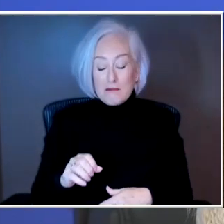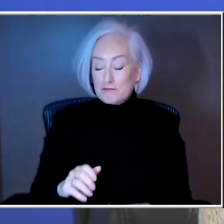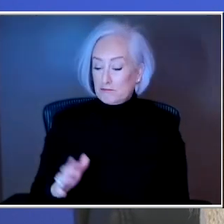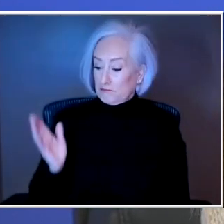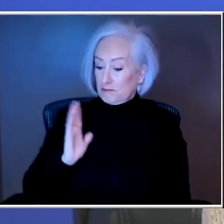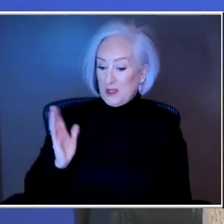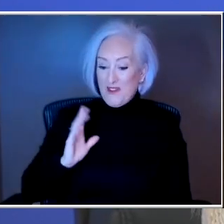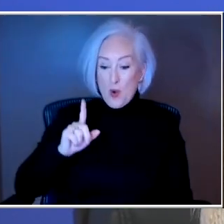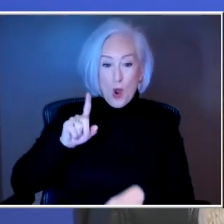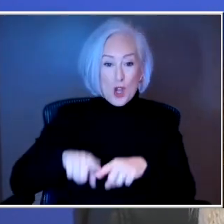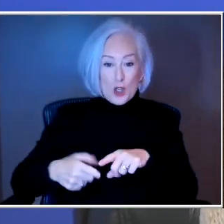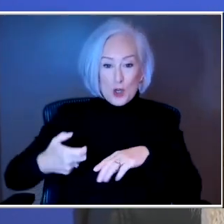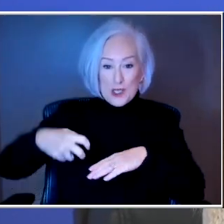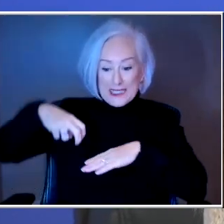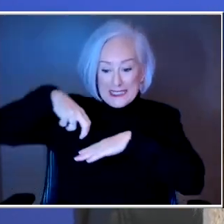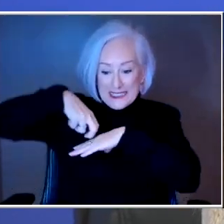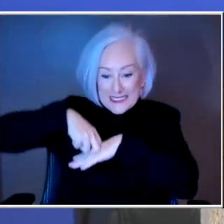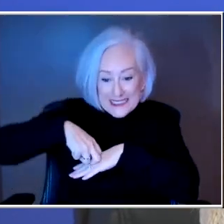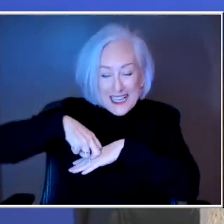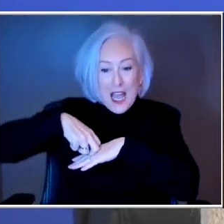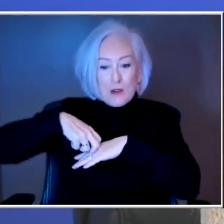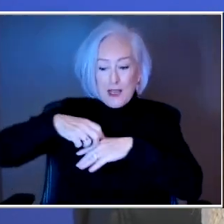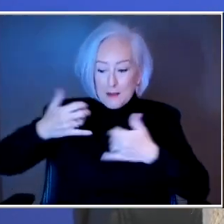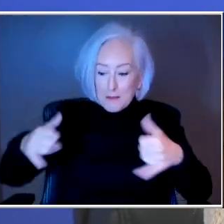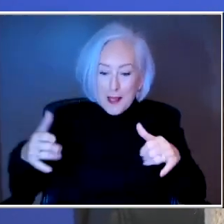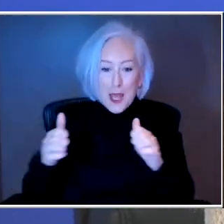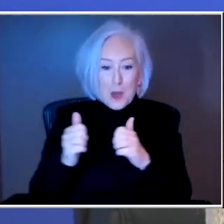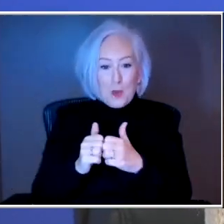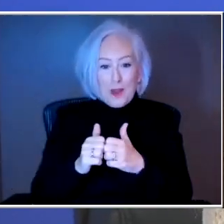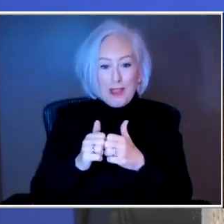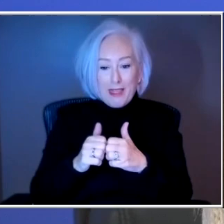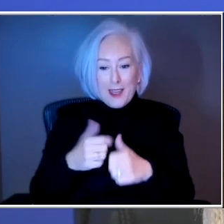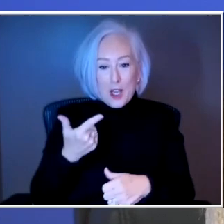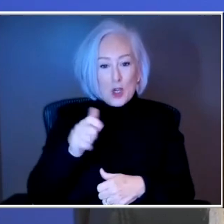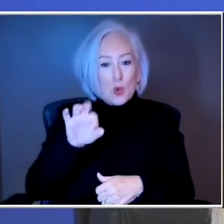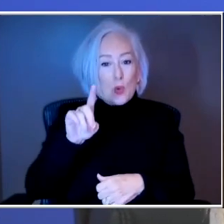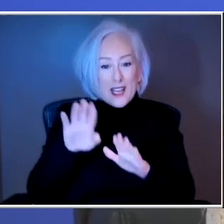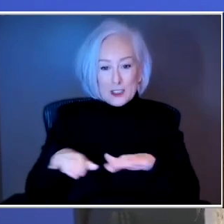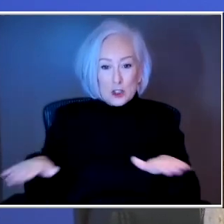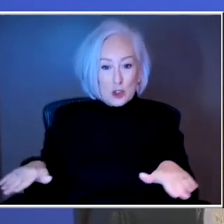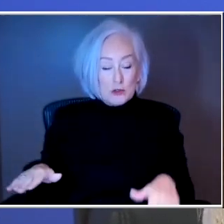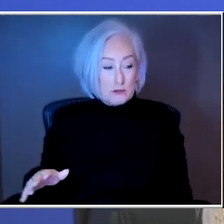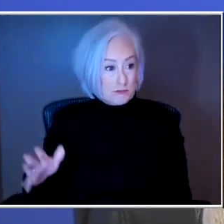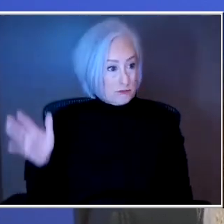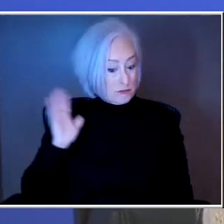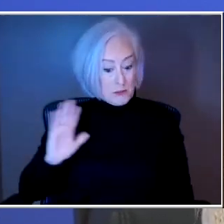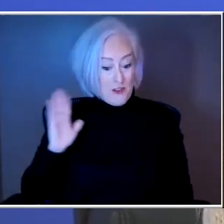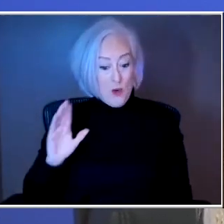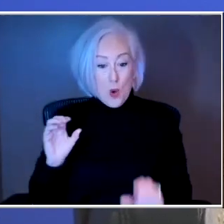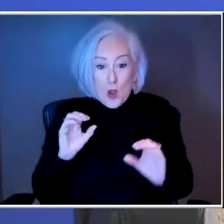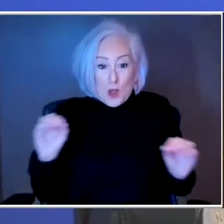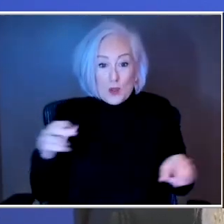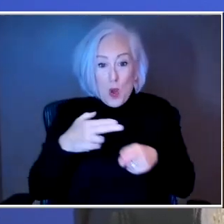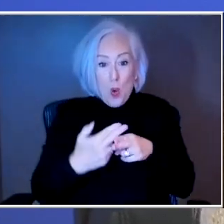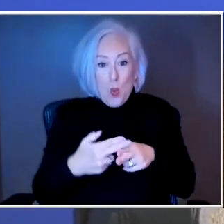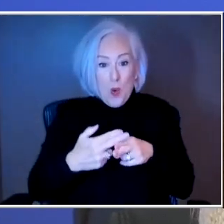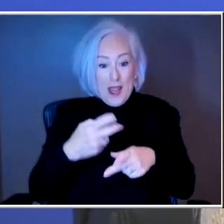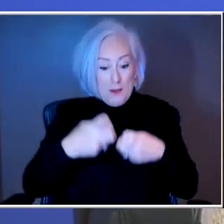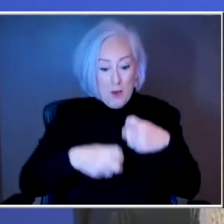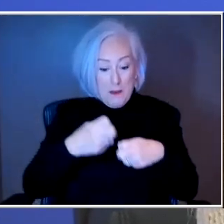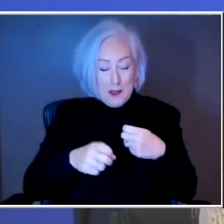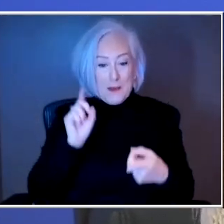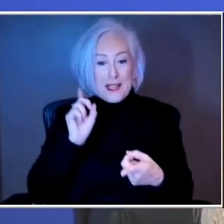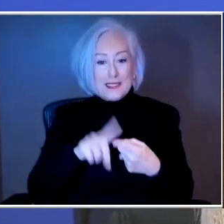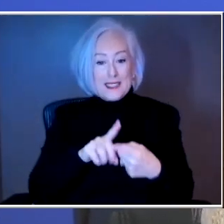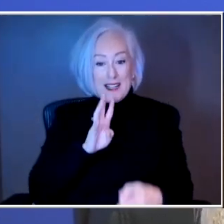I knew I had to do something, and I never had a weight problem up until I hit like 40, and then I